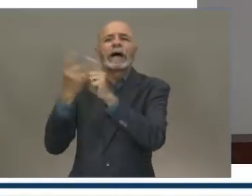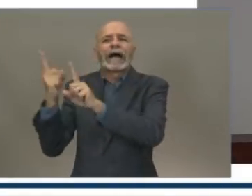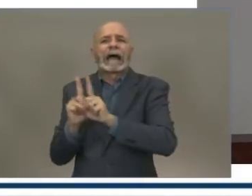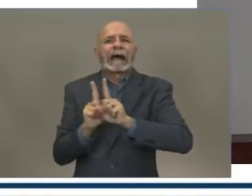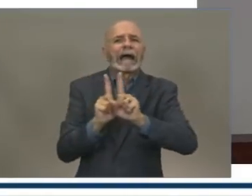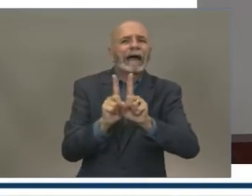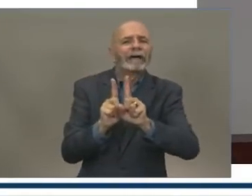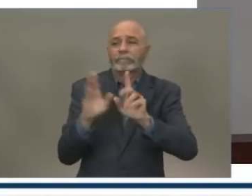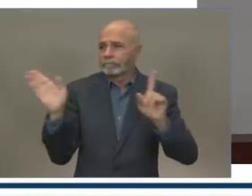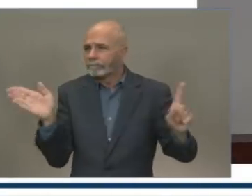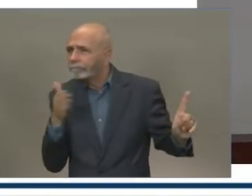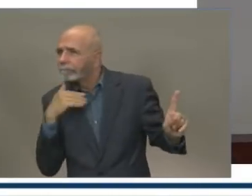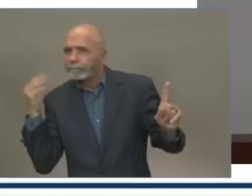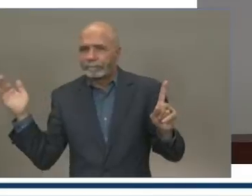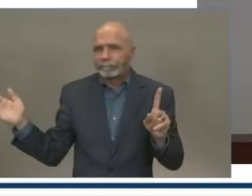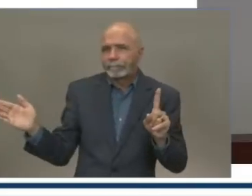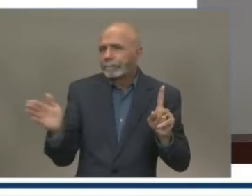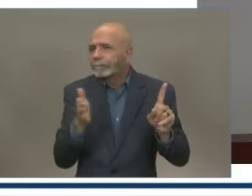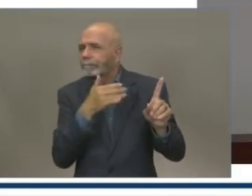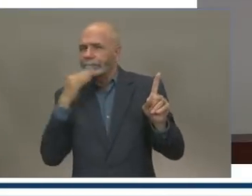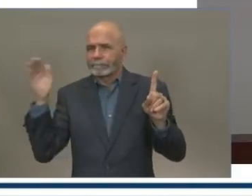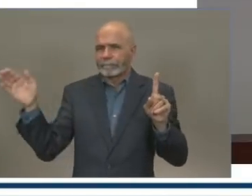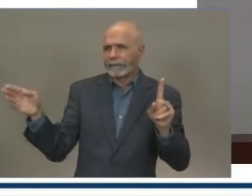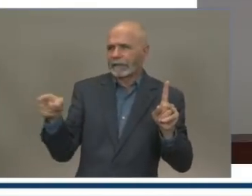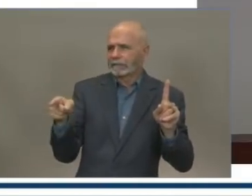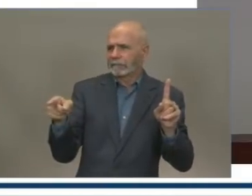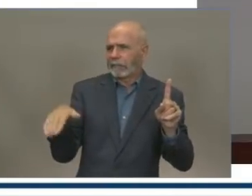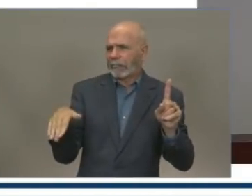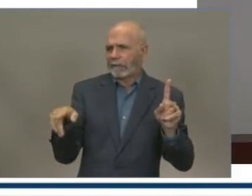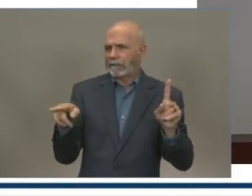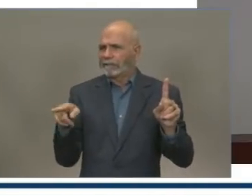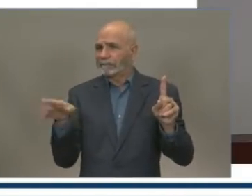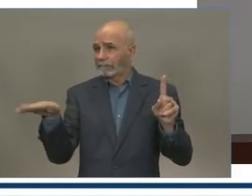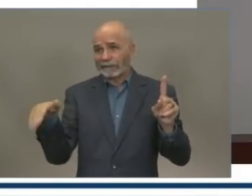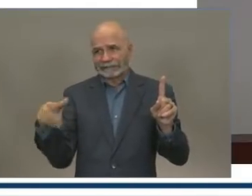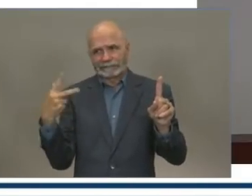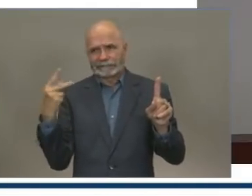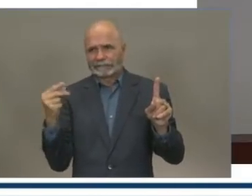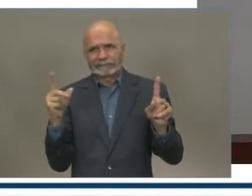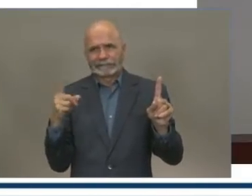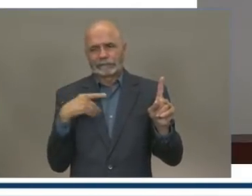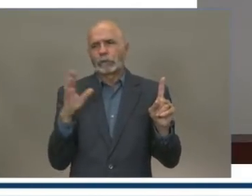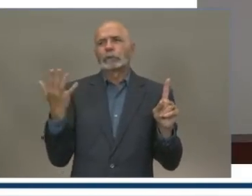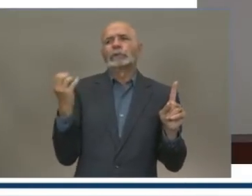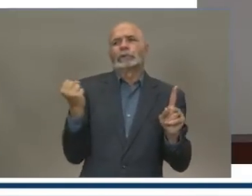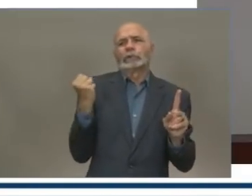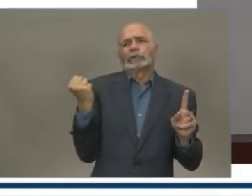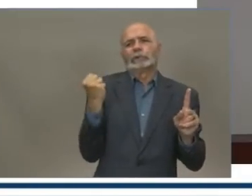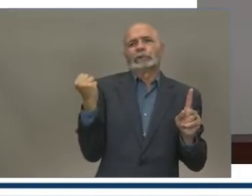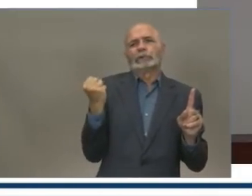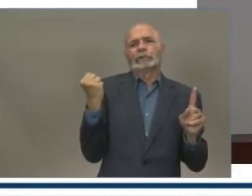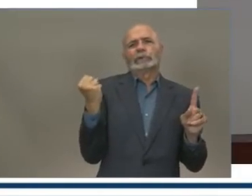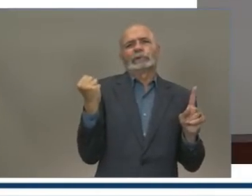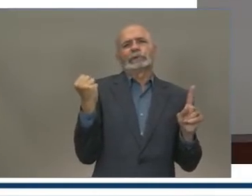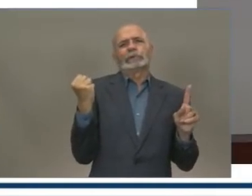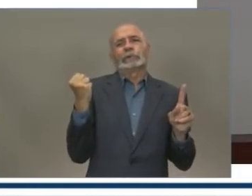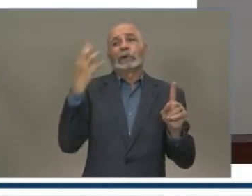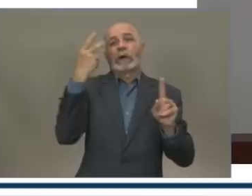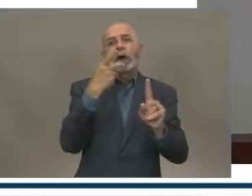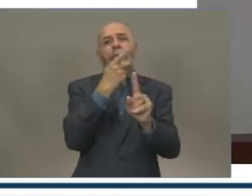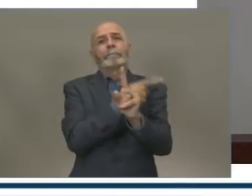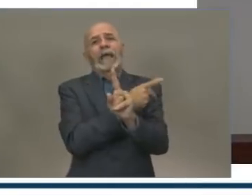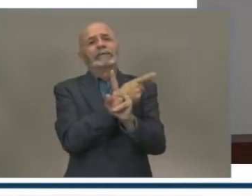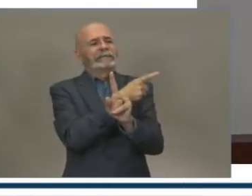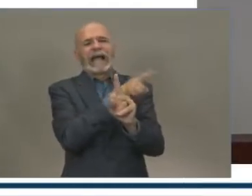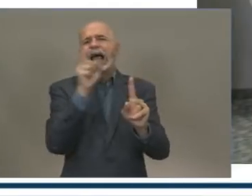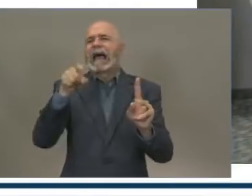basis that we look at if they are not vaccinated yet, so that our patients can have support people with them. Thank you